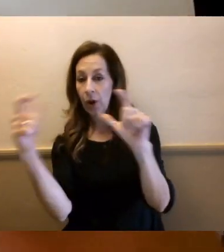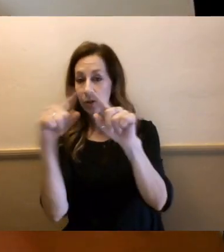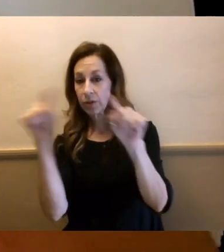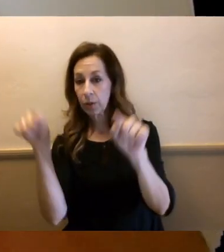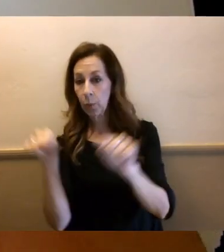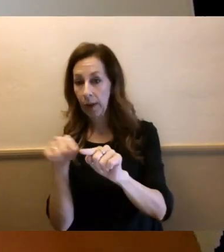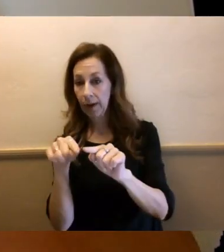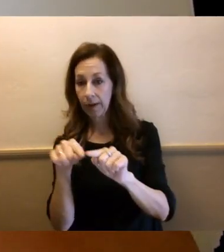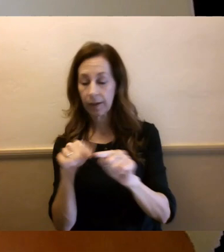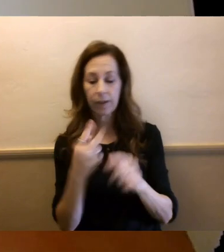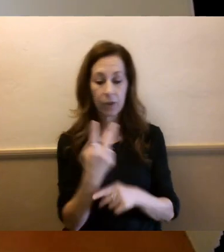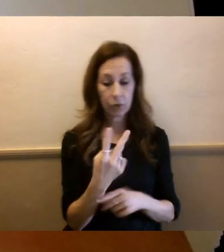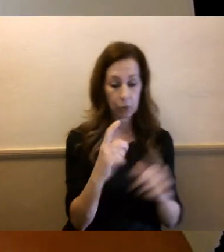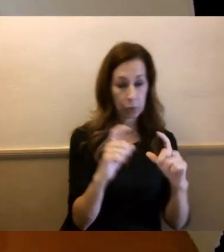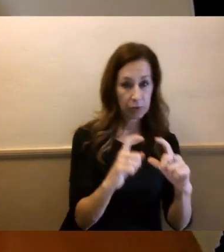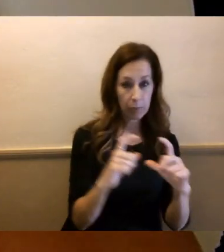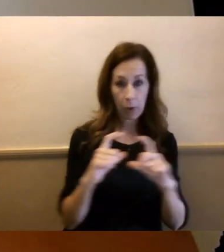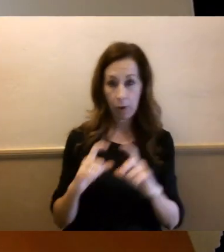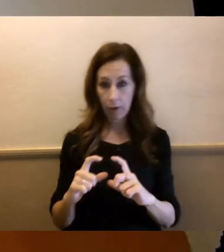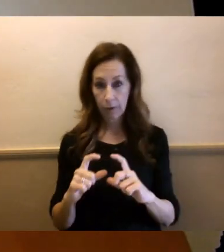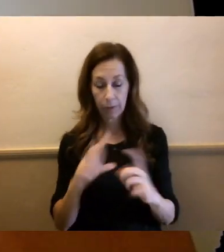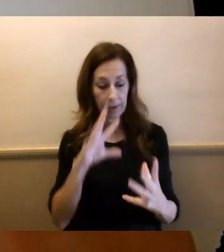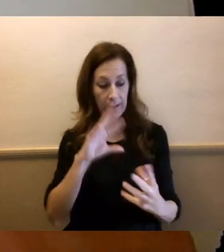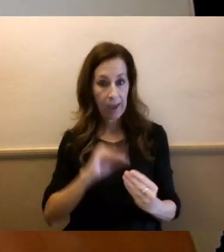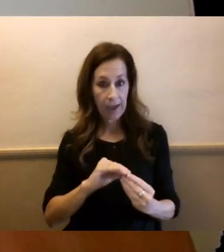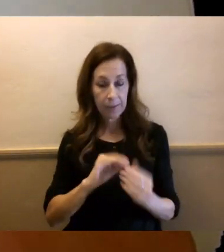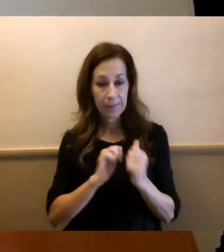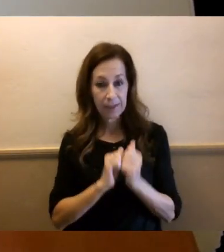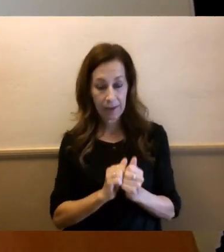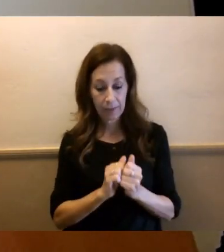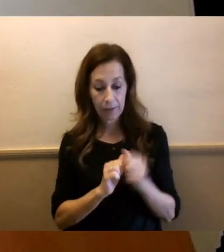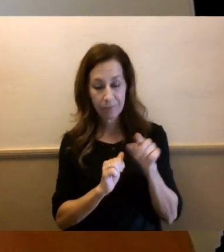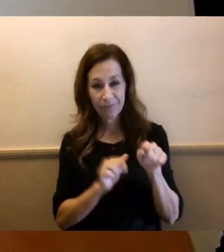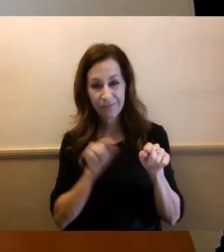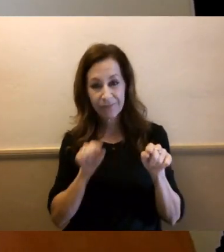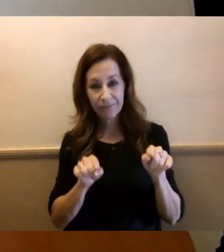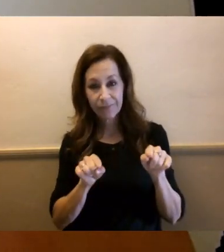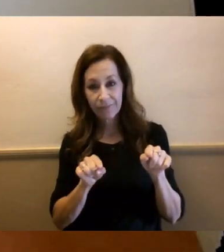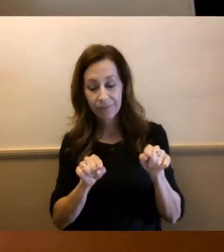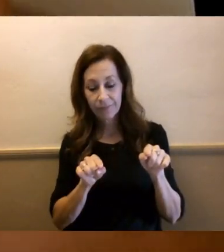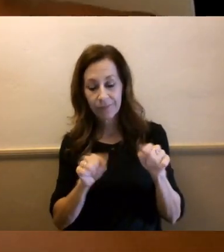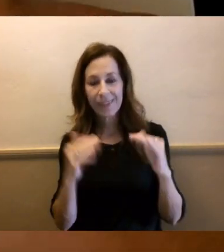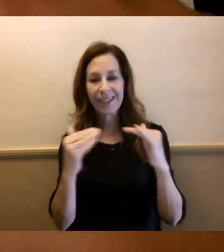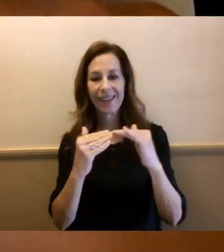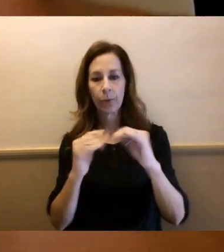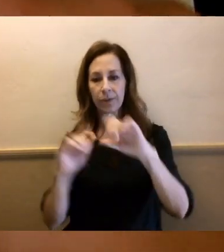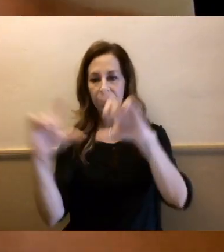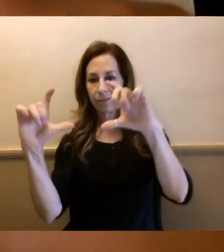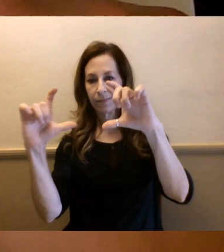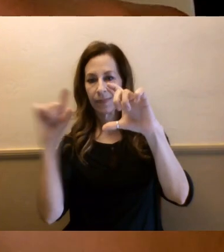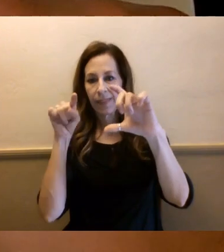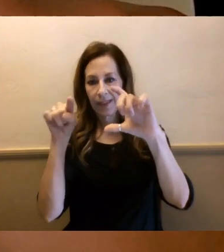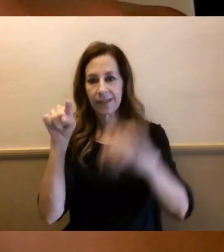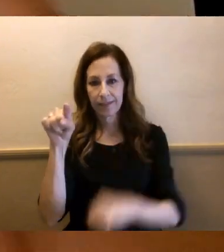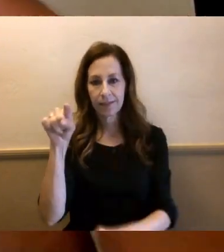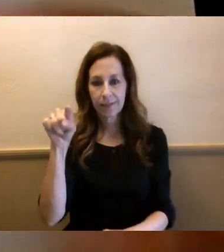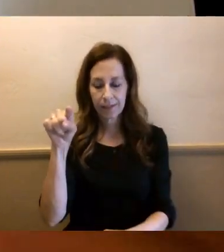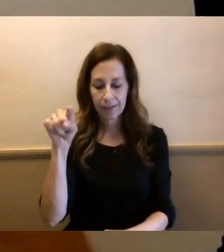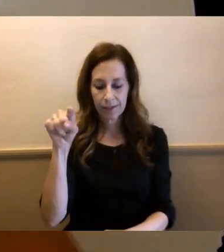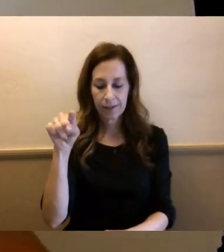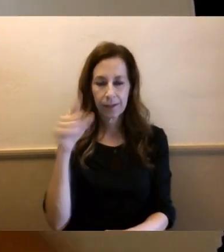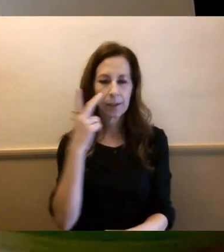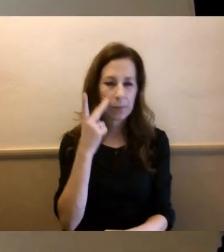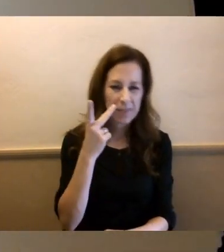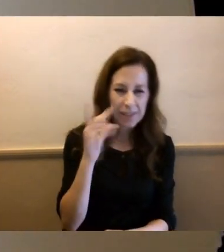larger square. So here are the two small squares. It's saying if I add this area and add this area together, it will equal this area.